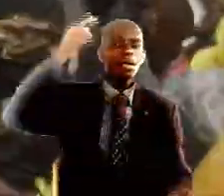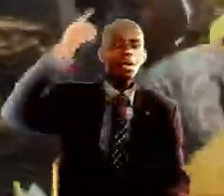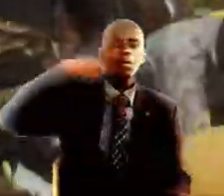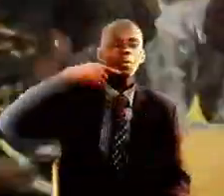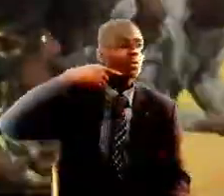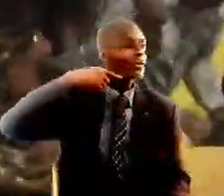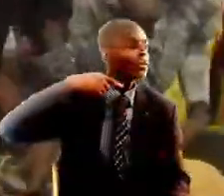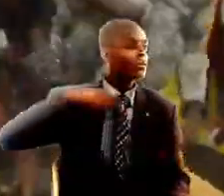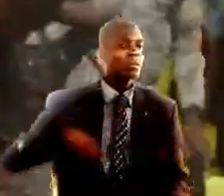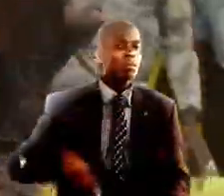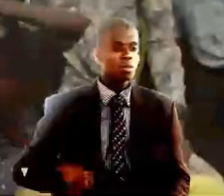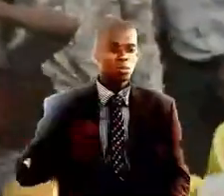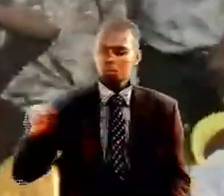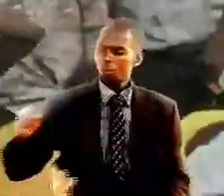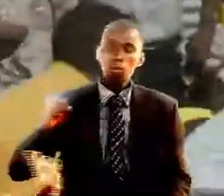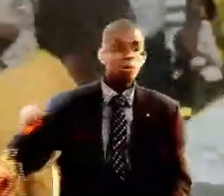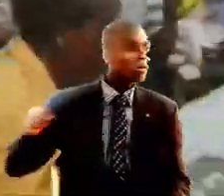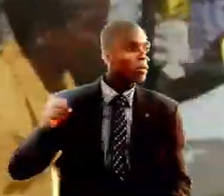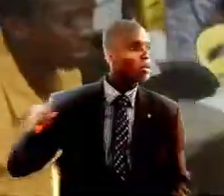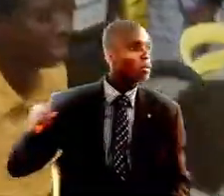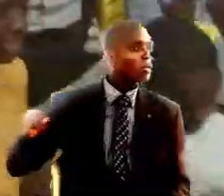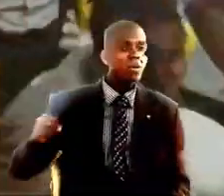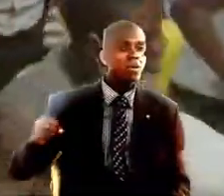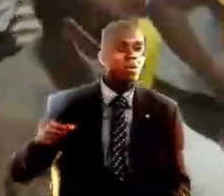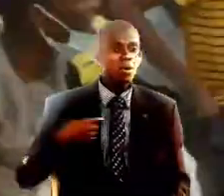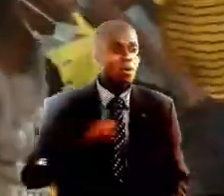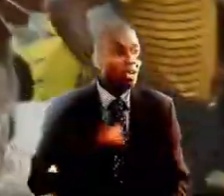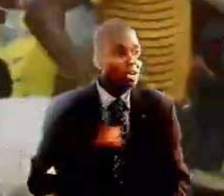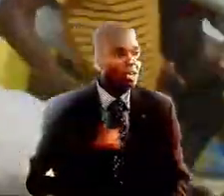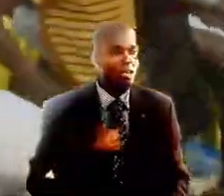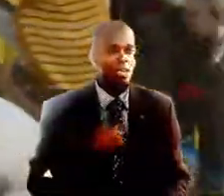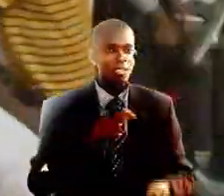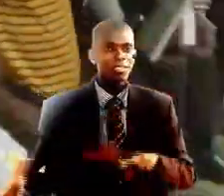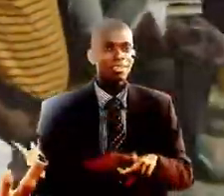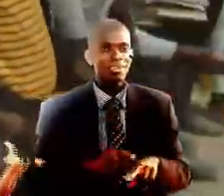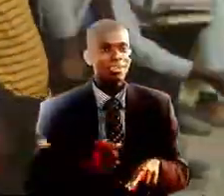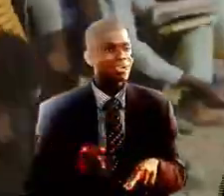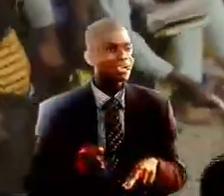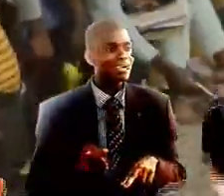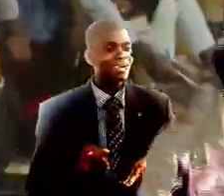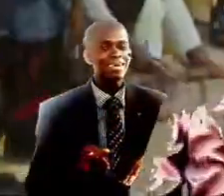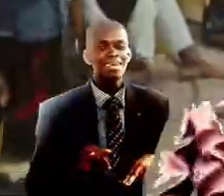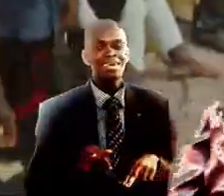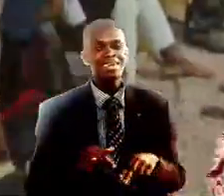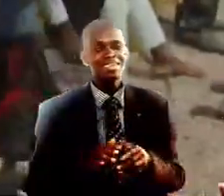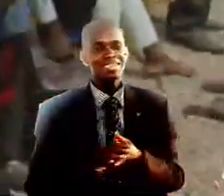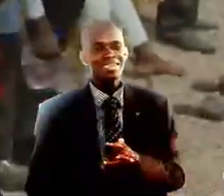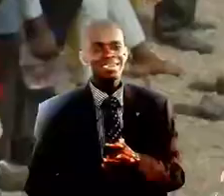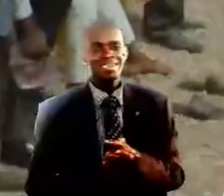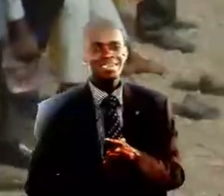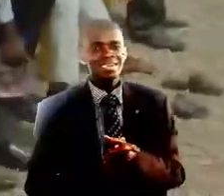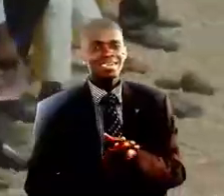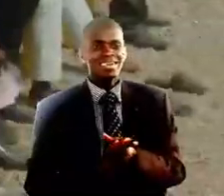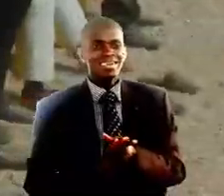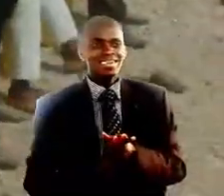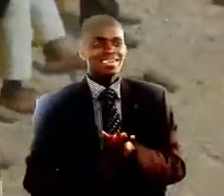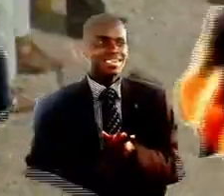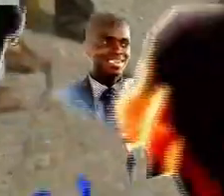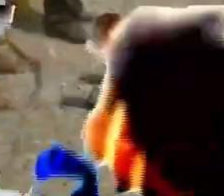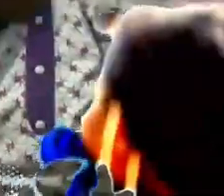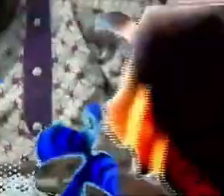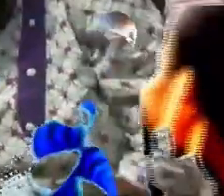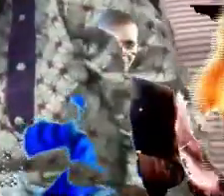say, yes, I am here. I am the person. Give yourself to the Lord. If you